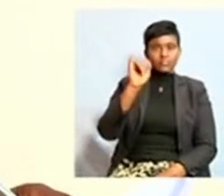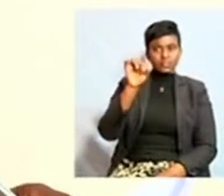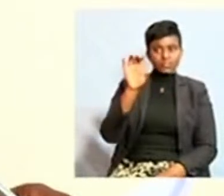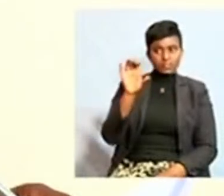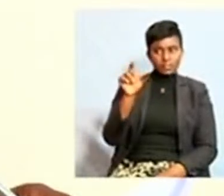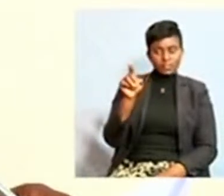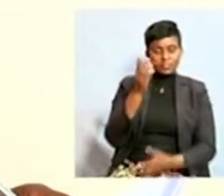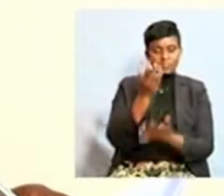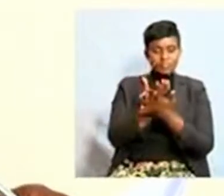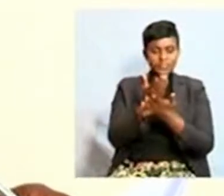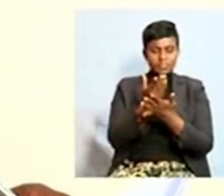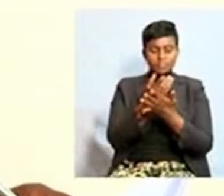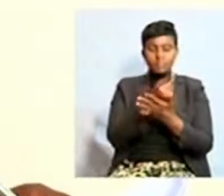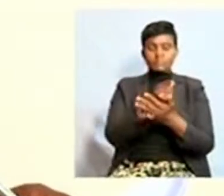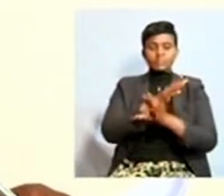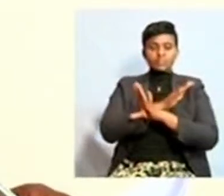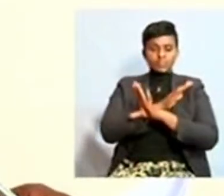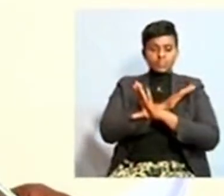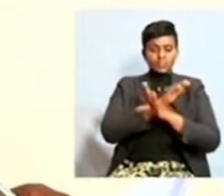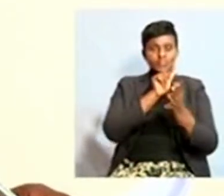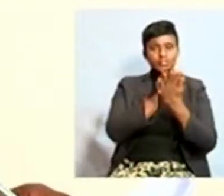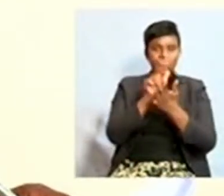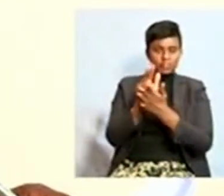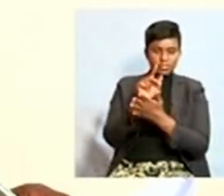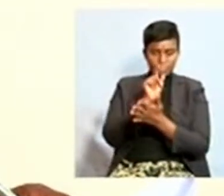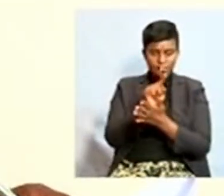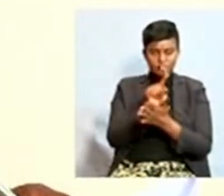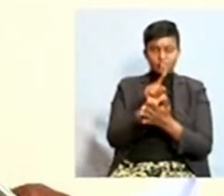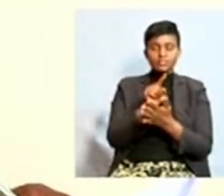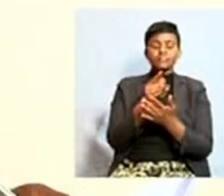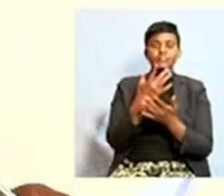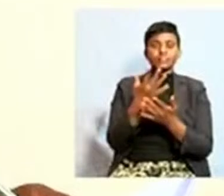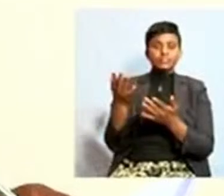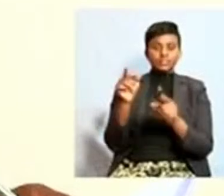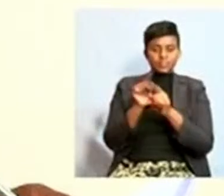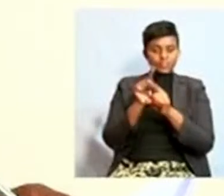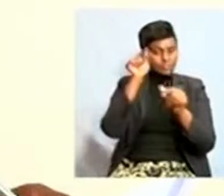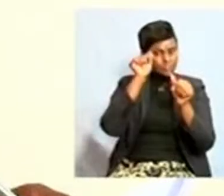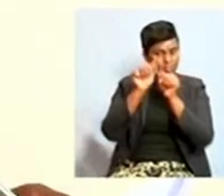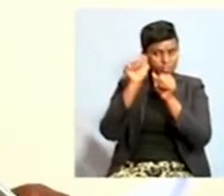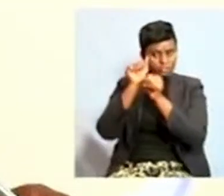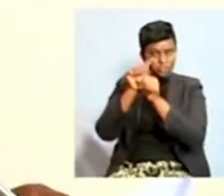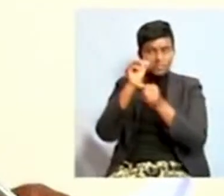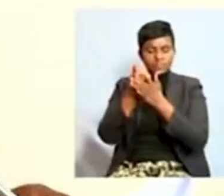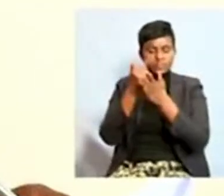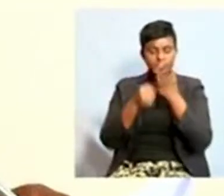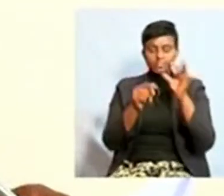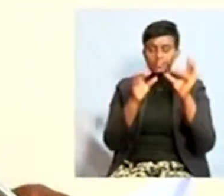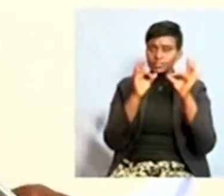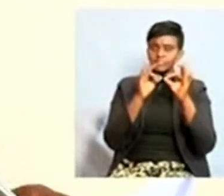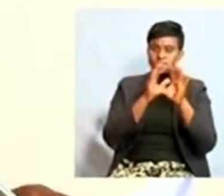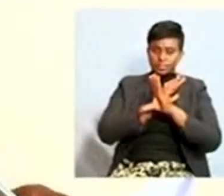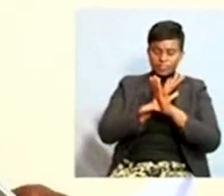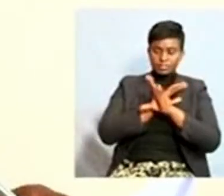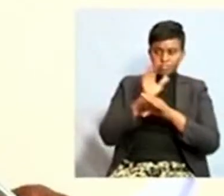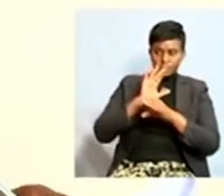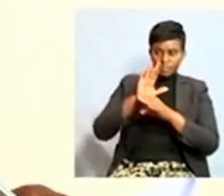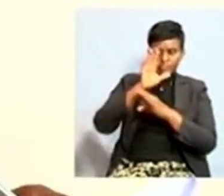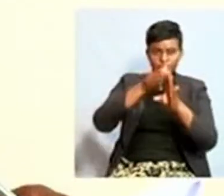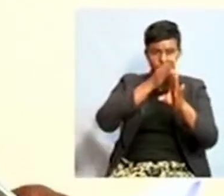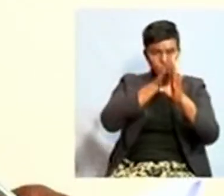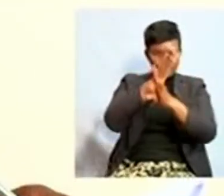that Zambia ratifies this treaty. The agreement aligns well with Zambia's strategic goals